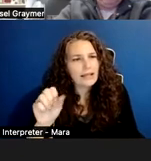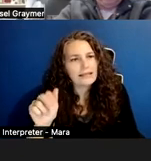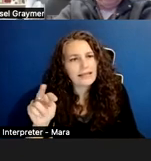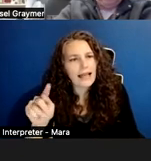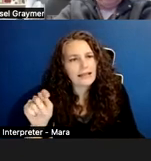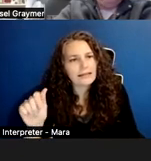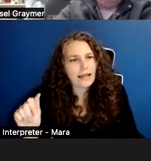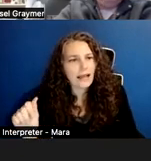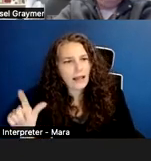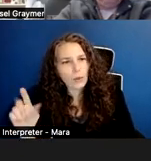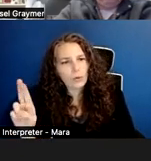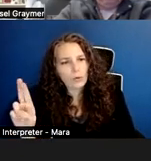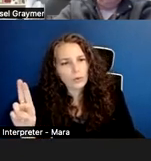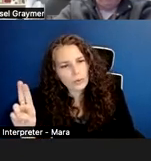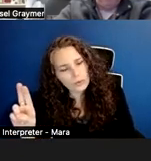more